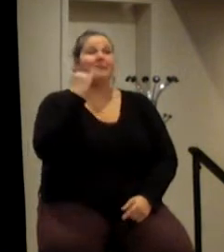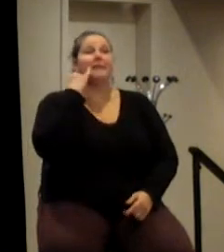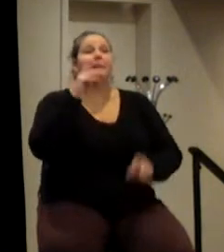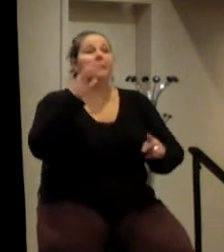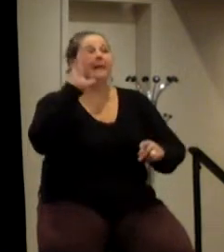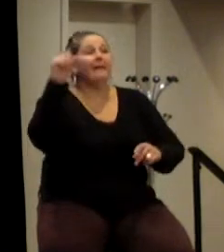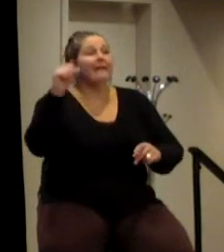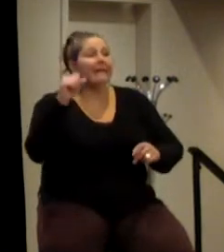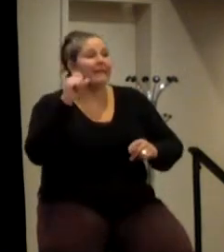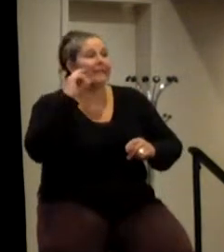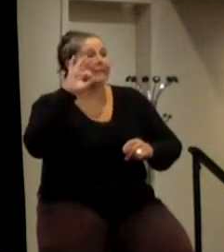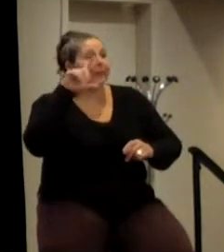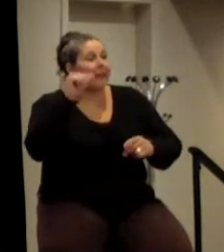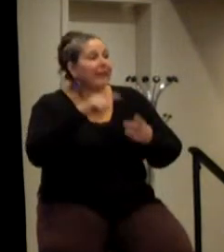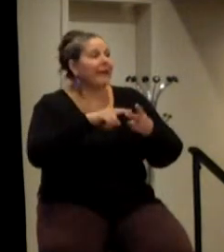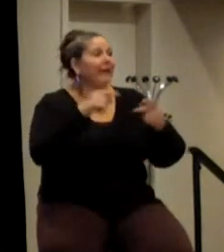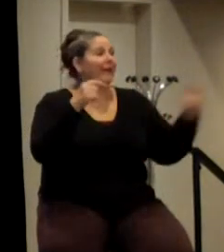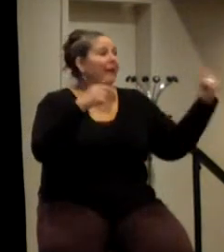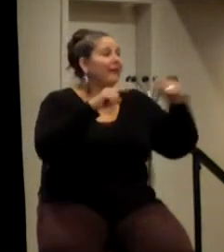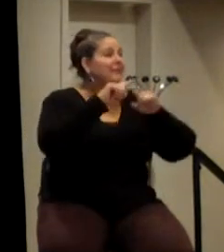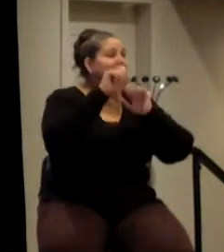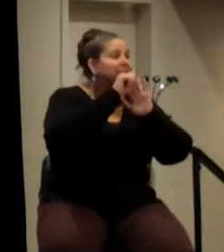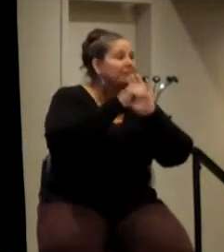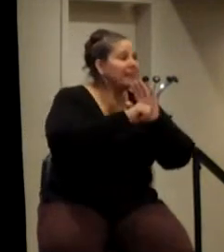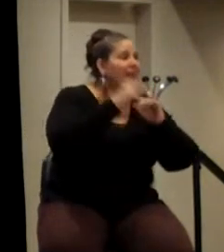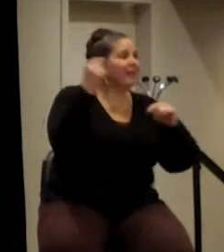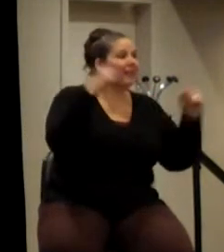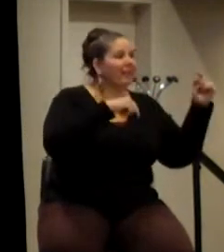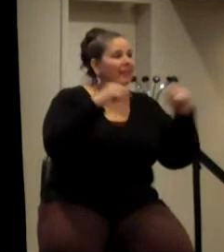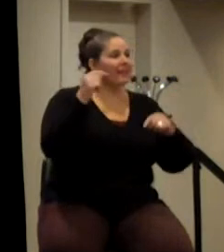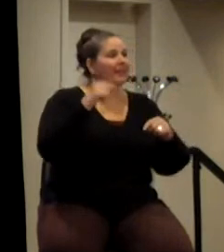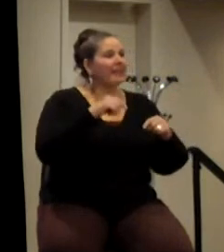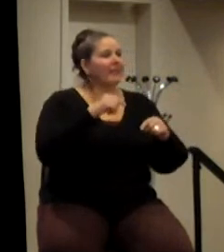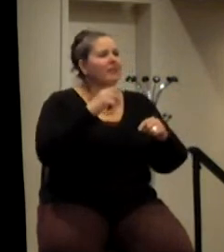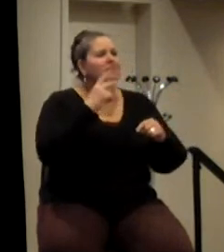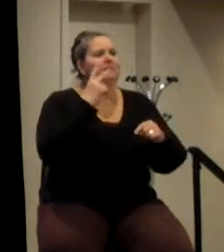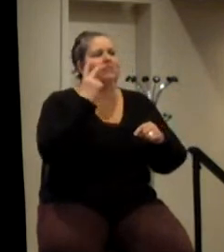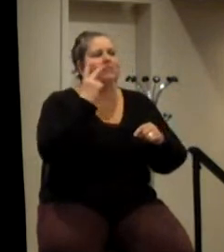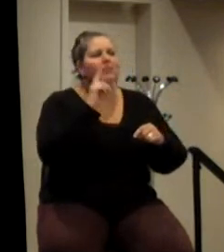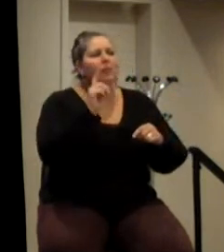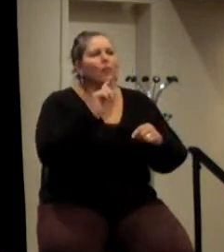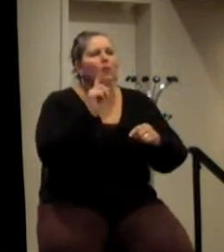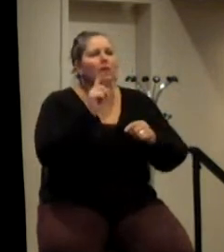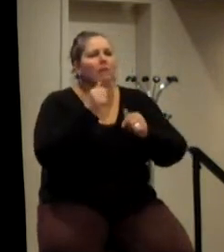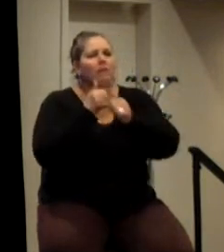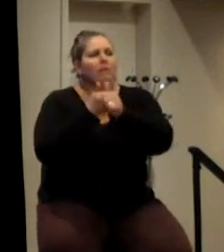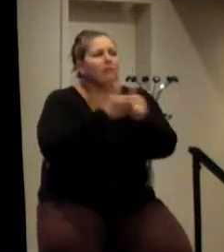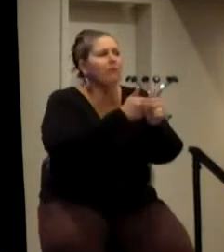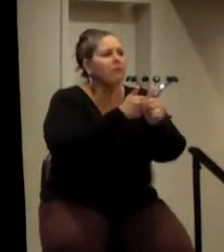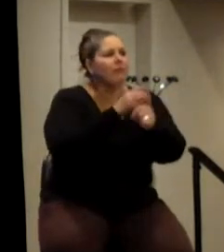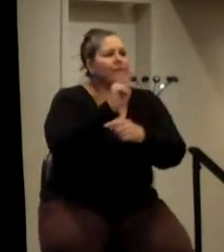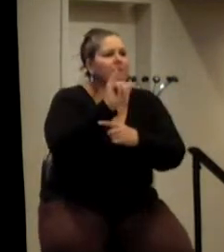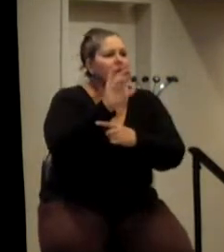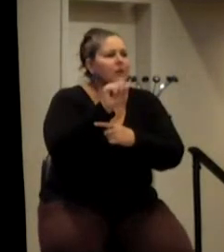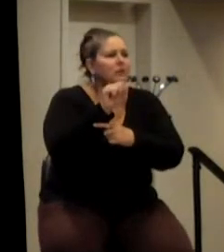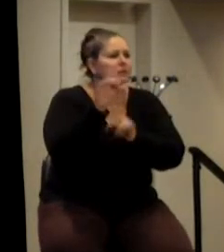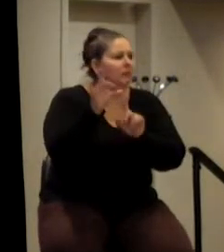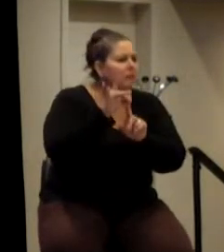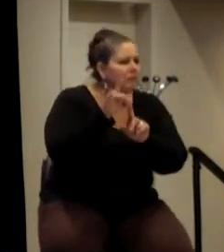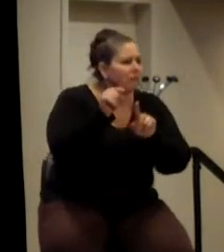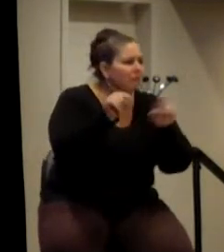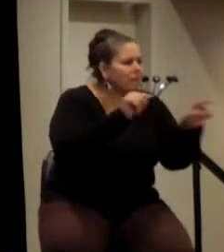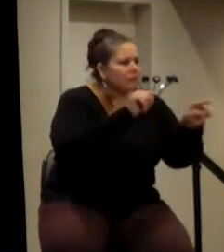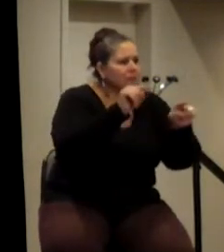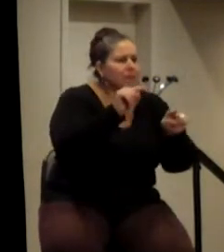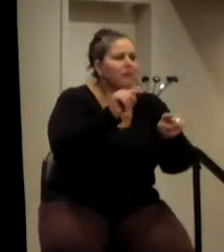other southern states, we want to find any pockets of the virus right away. recognizing we probably will if people are